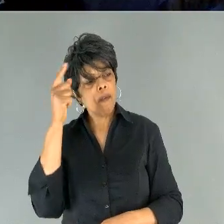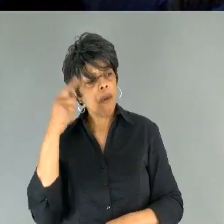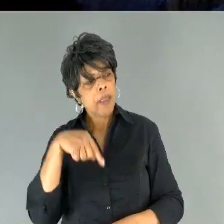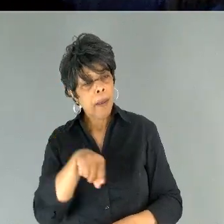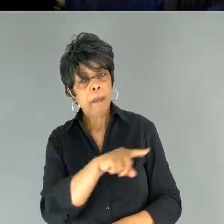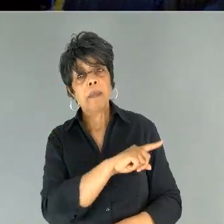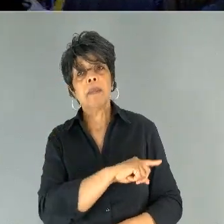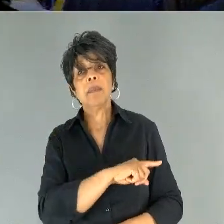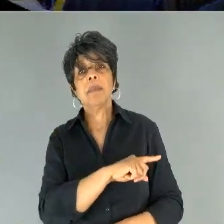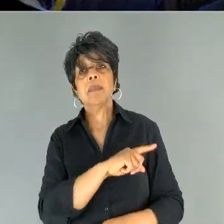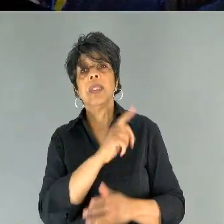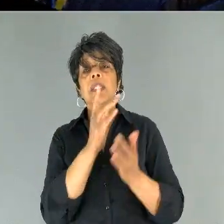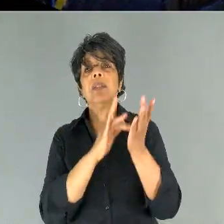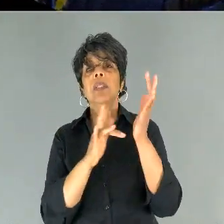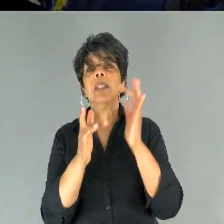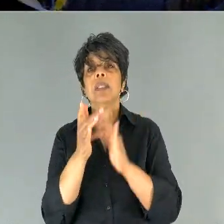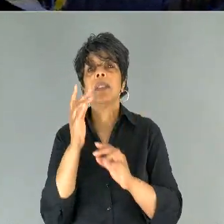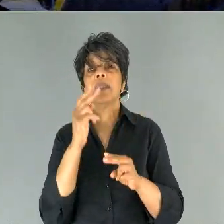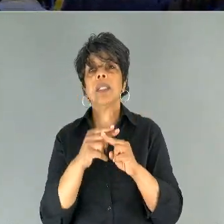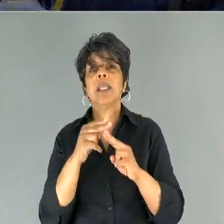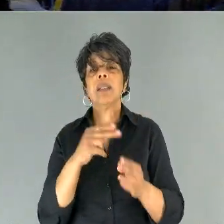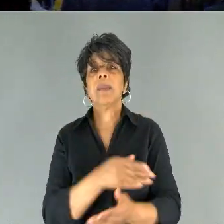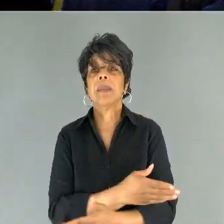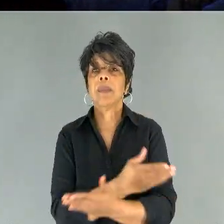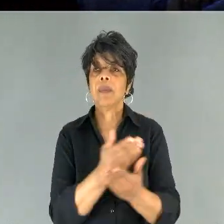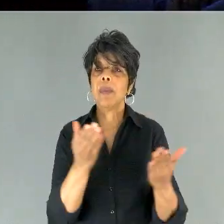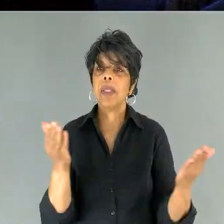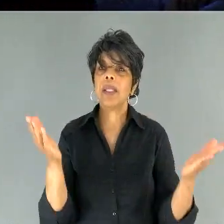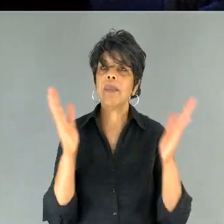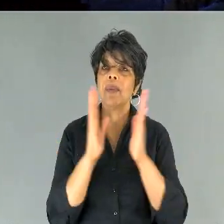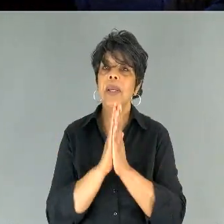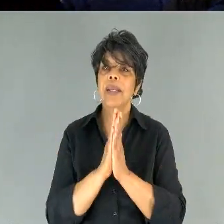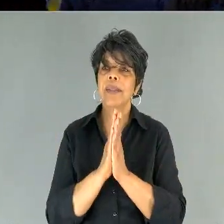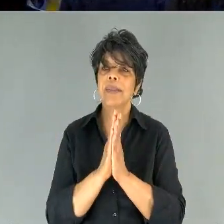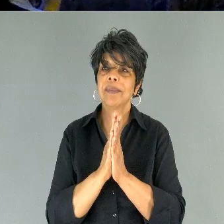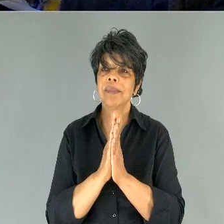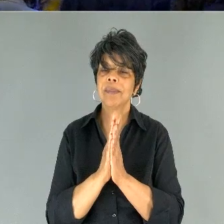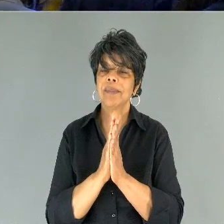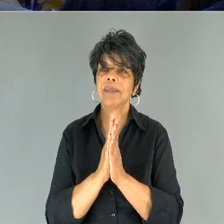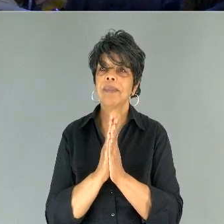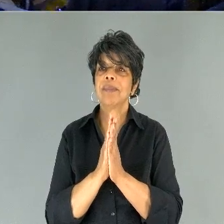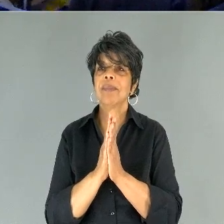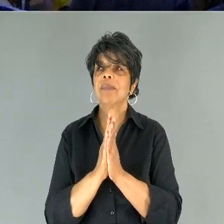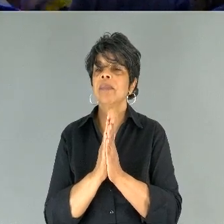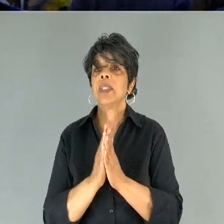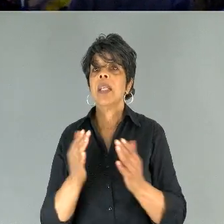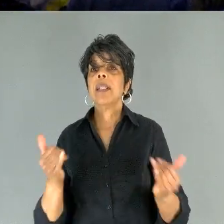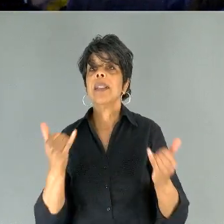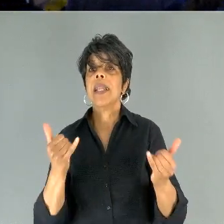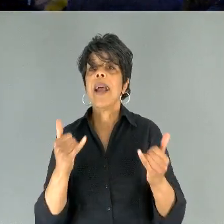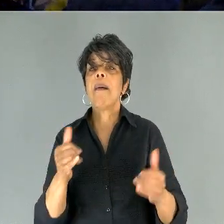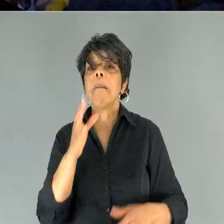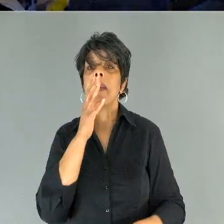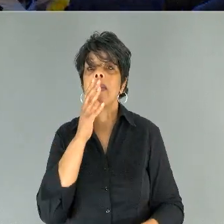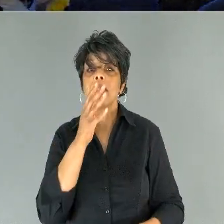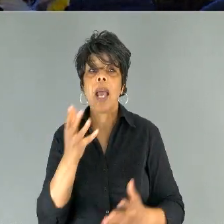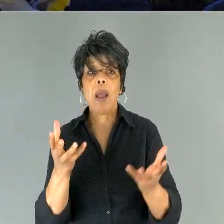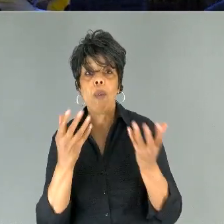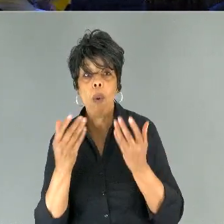In Jesus' name we pray. Now, mothers, I want you to give God